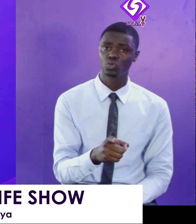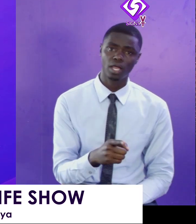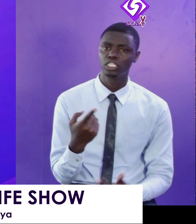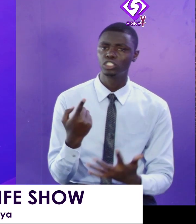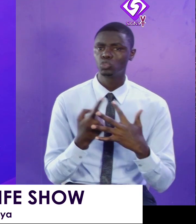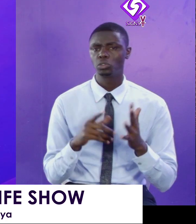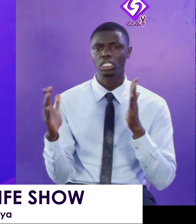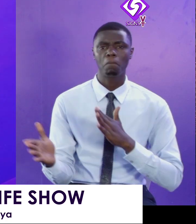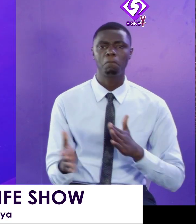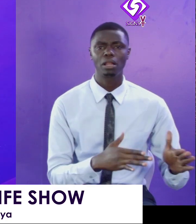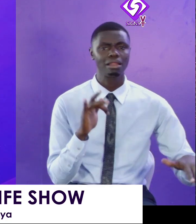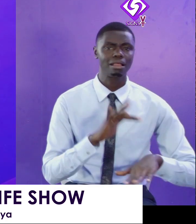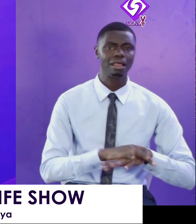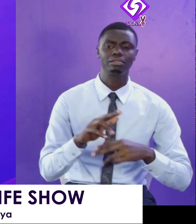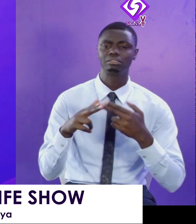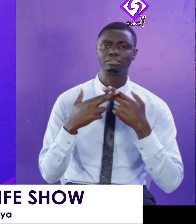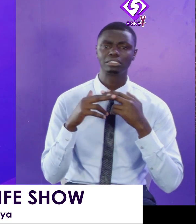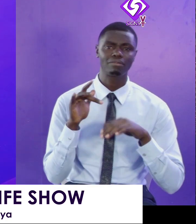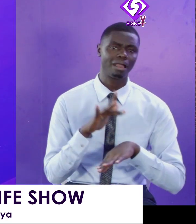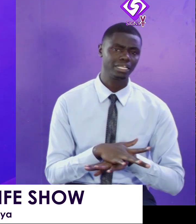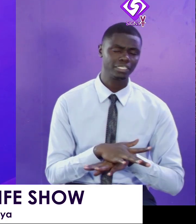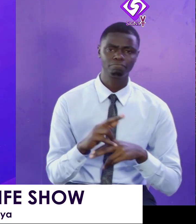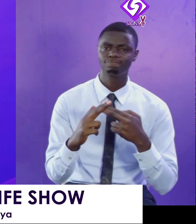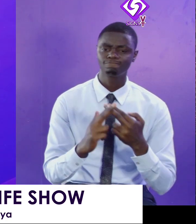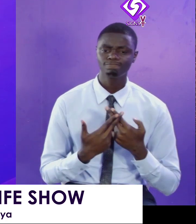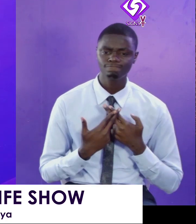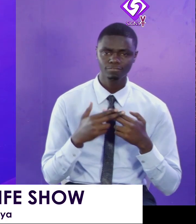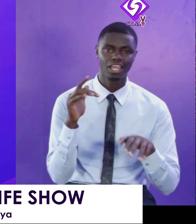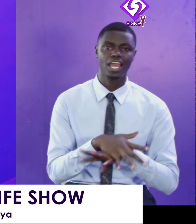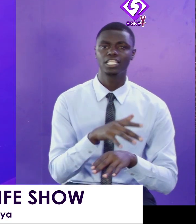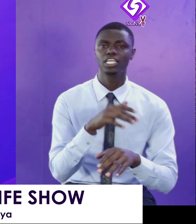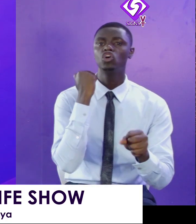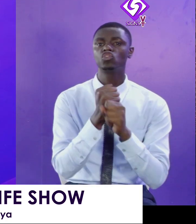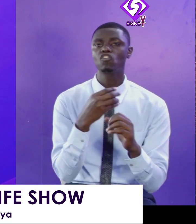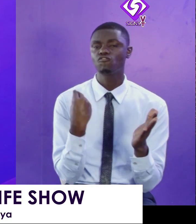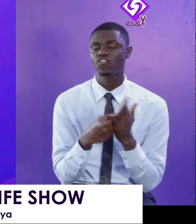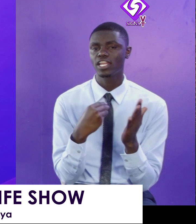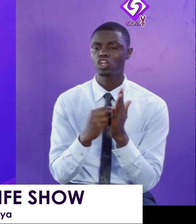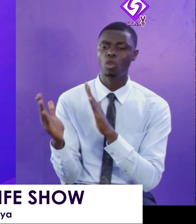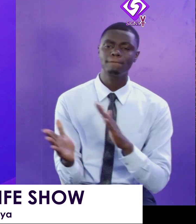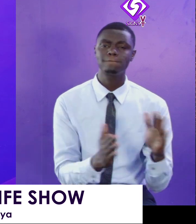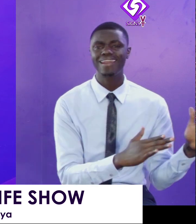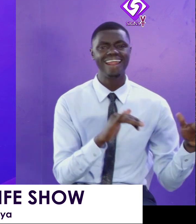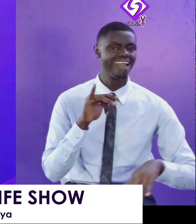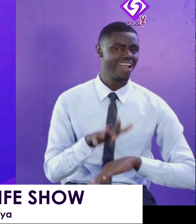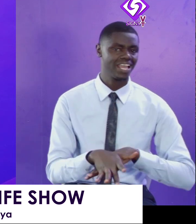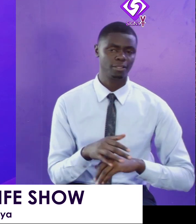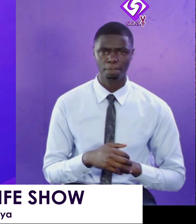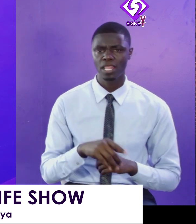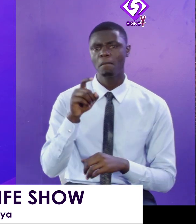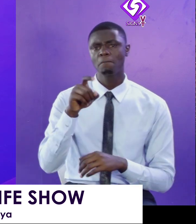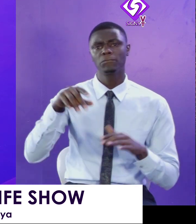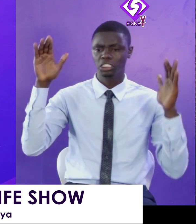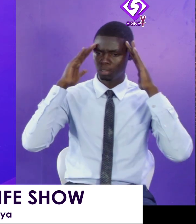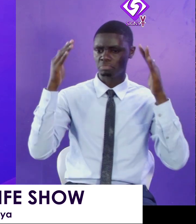start planning early, saving early, doing your financial plans early. You should be